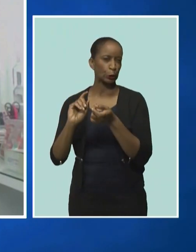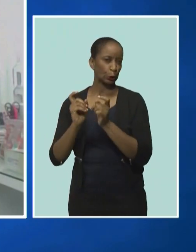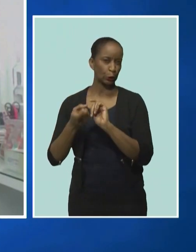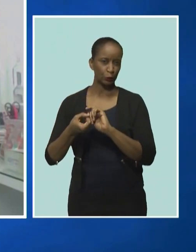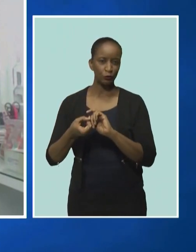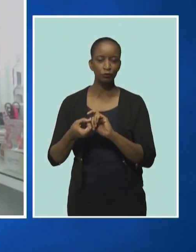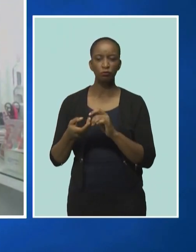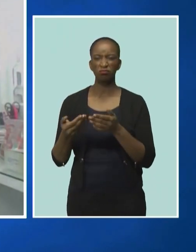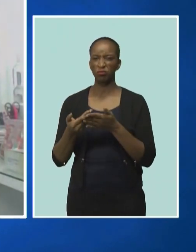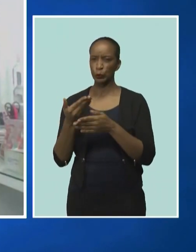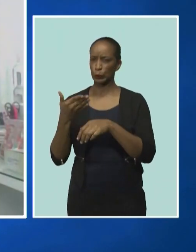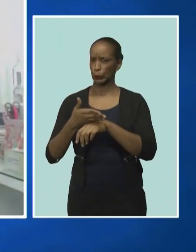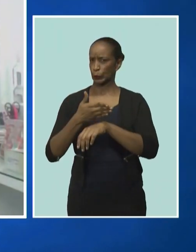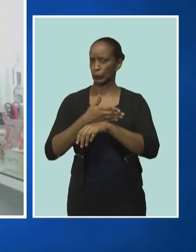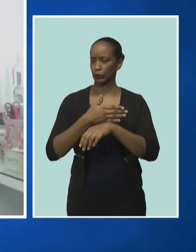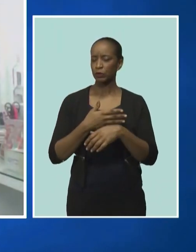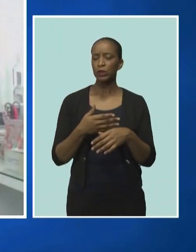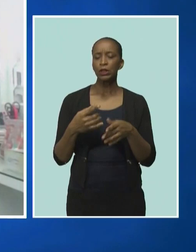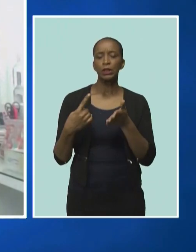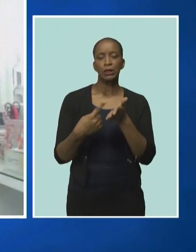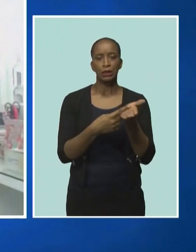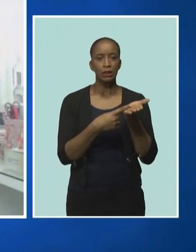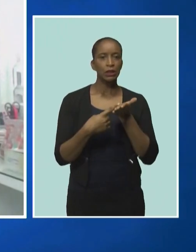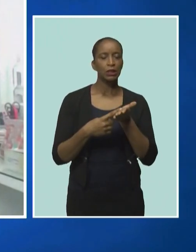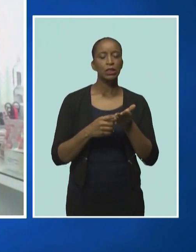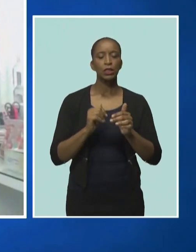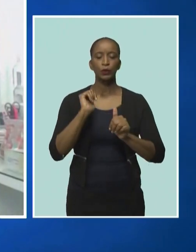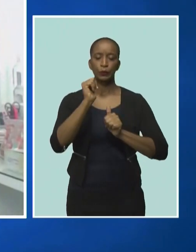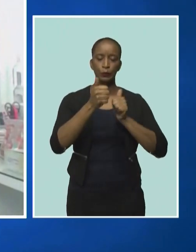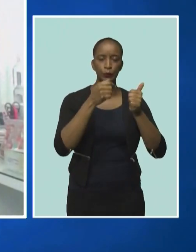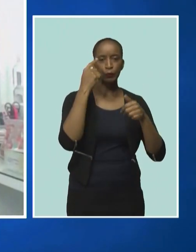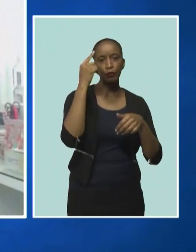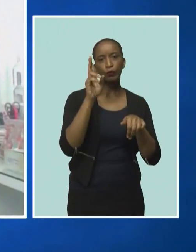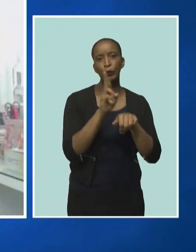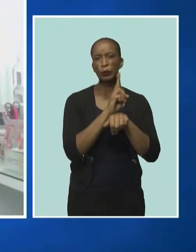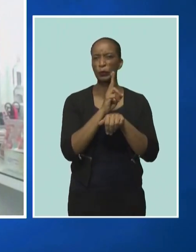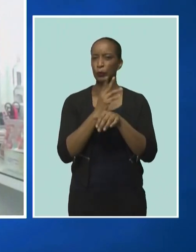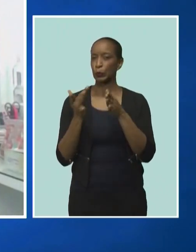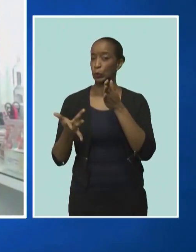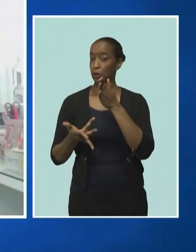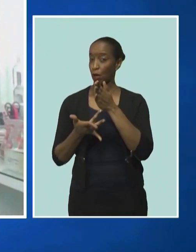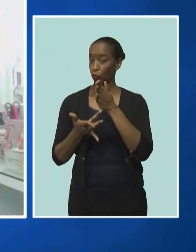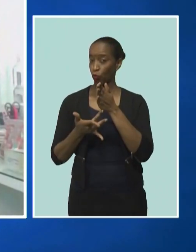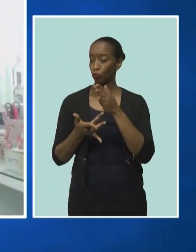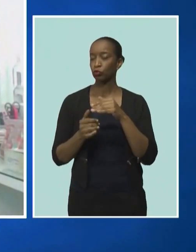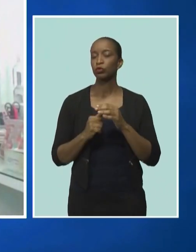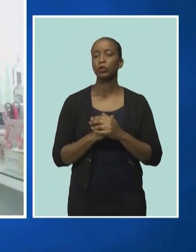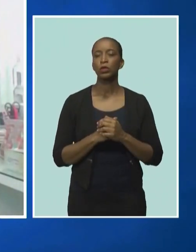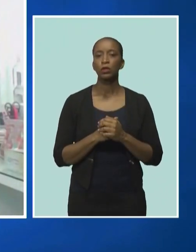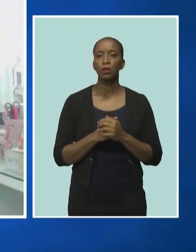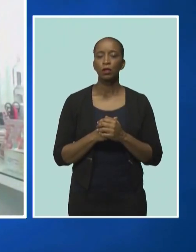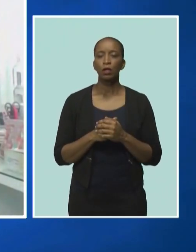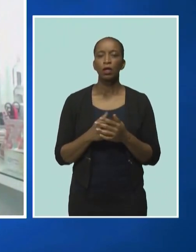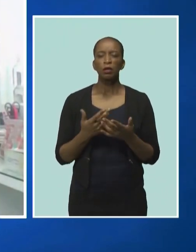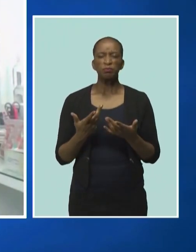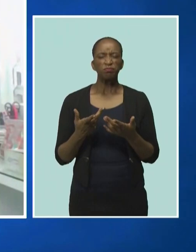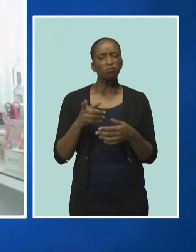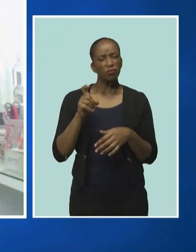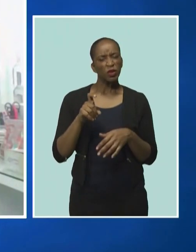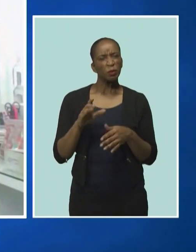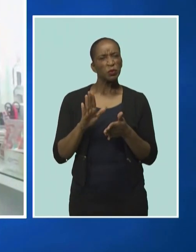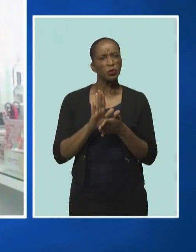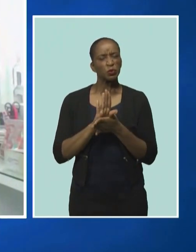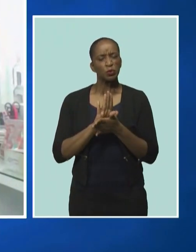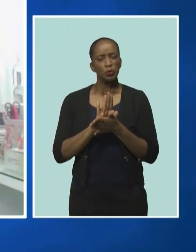digital infrastructure and the physical infrastructure, and we said that schools must be more conducive to teaching and